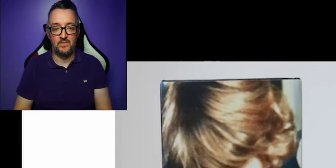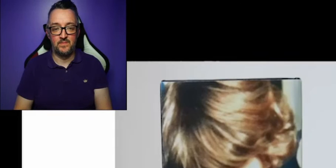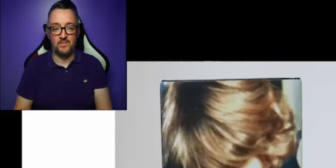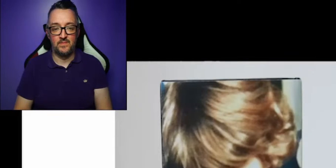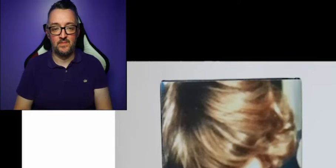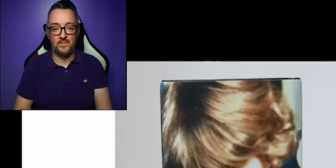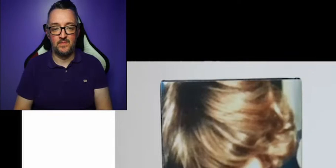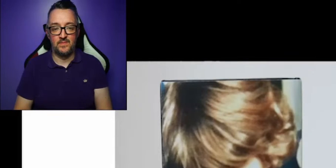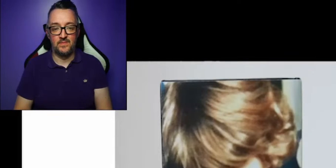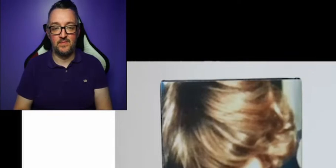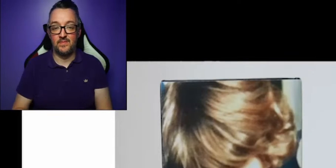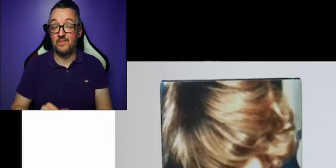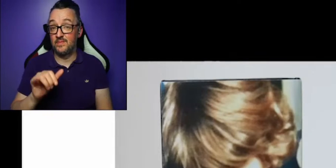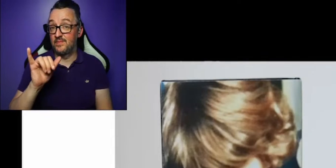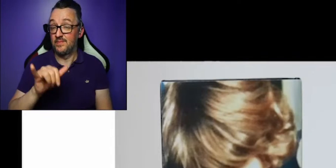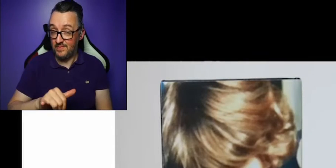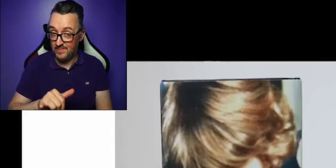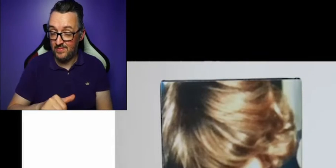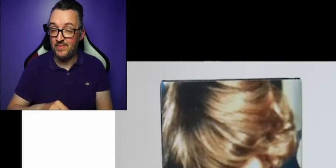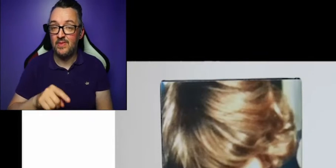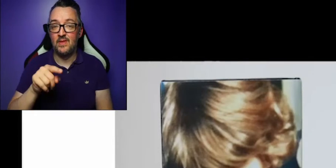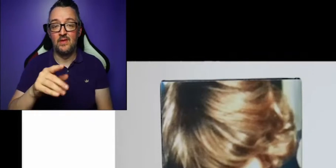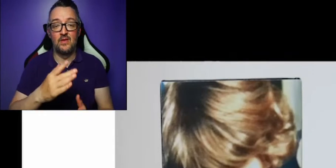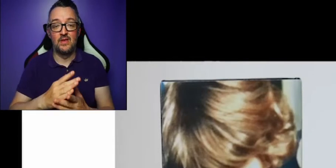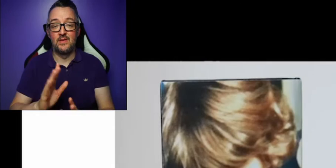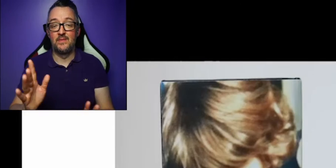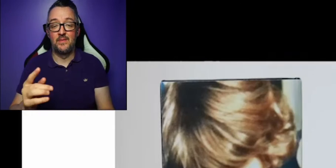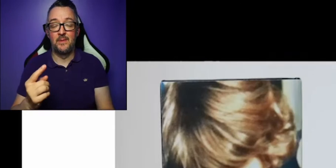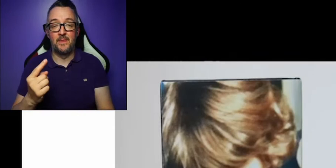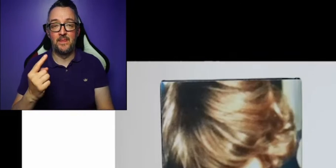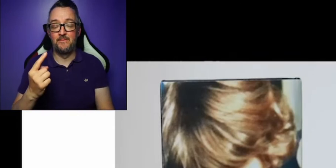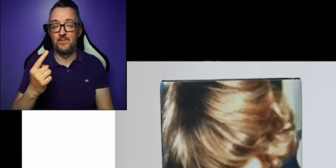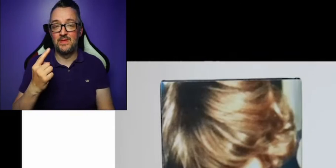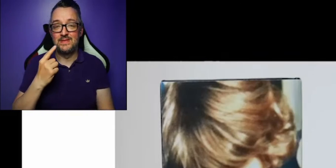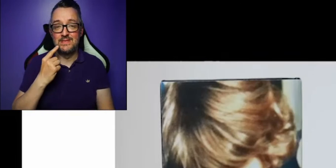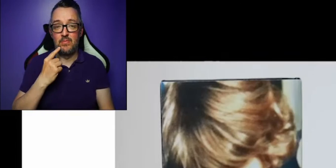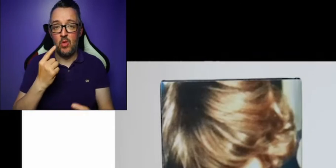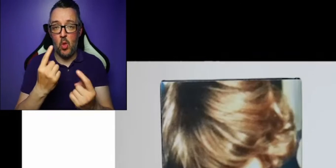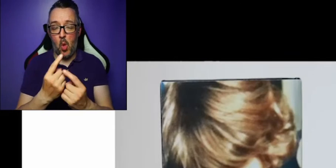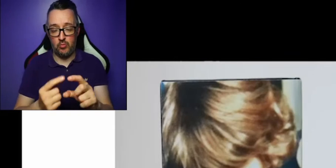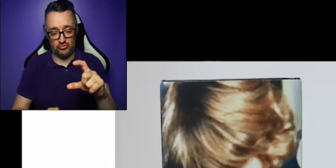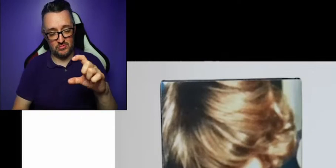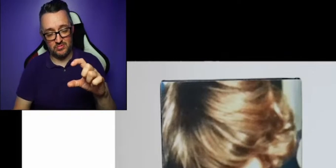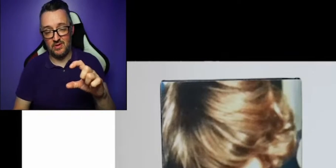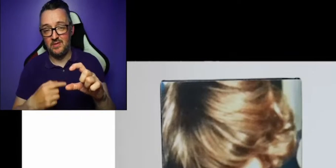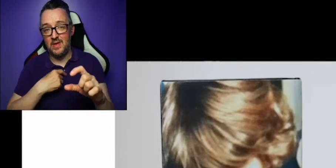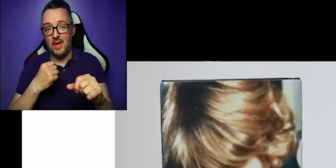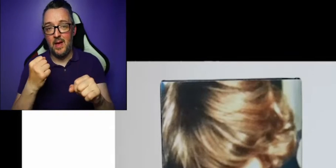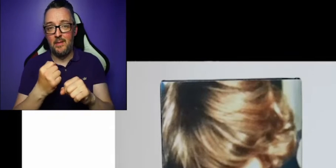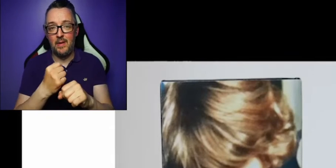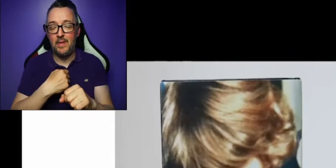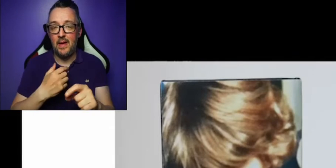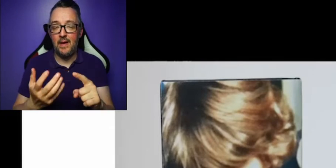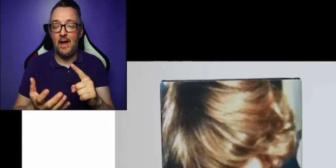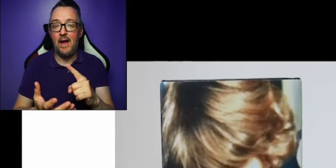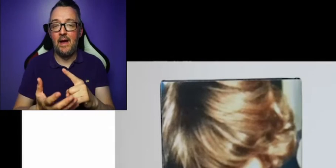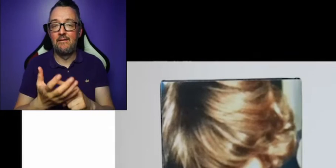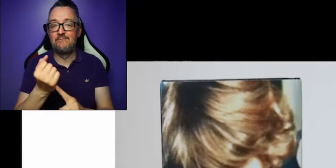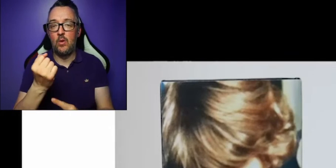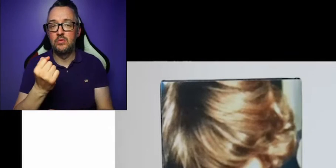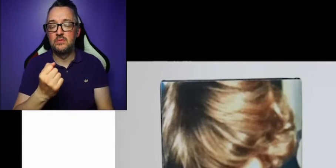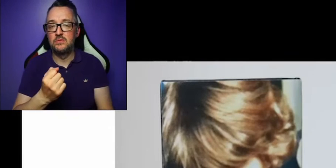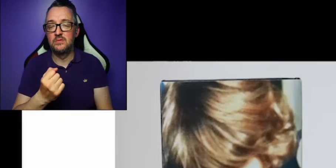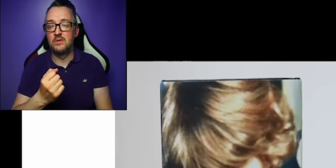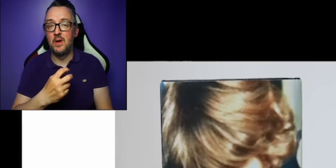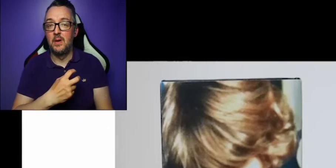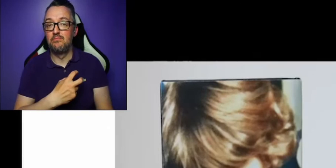So yes, this is a very simple little object which I made from a found